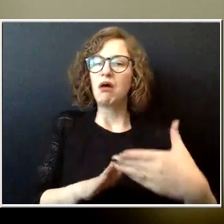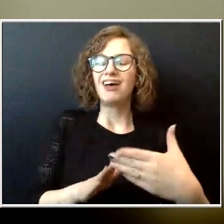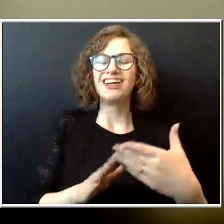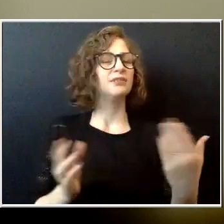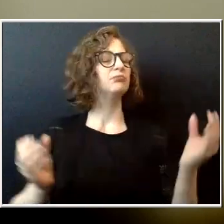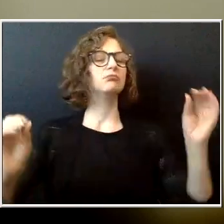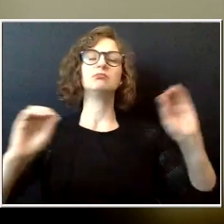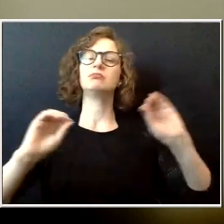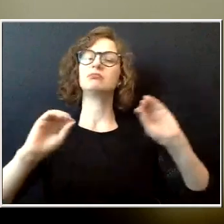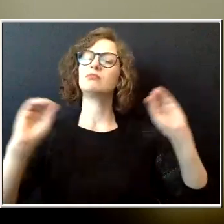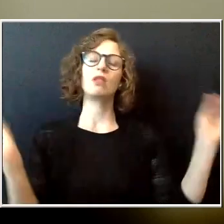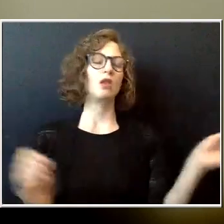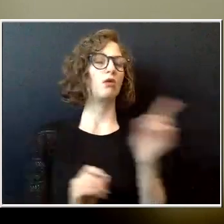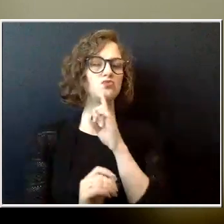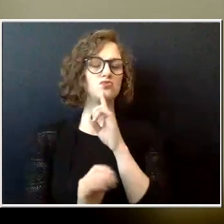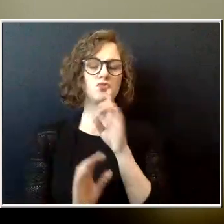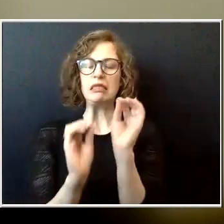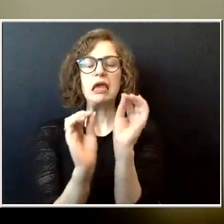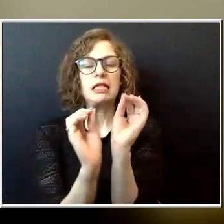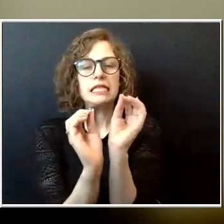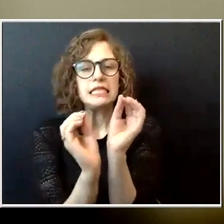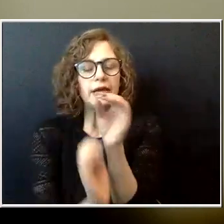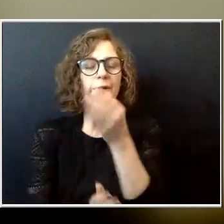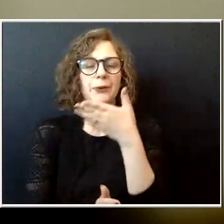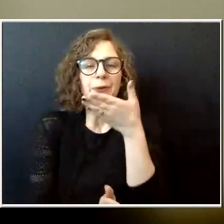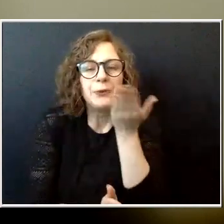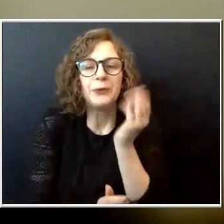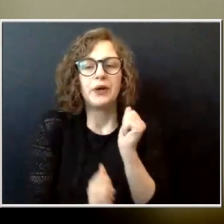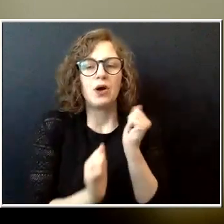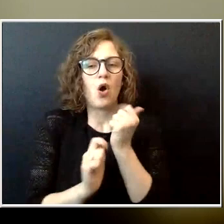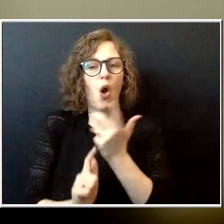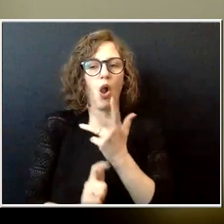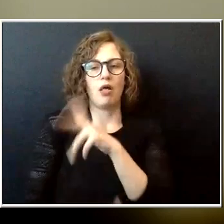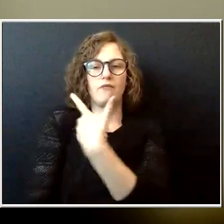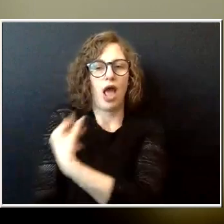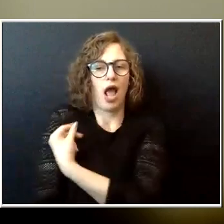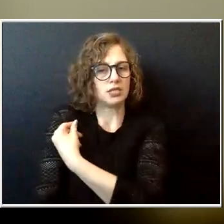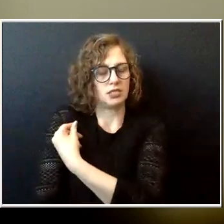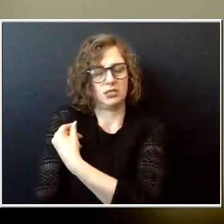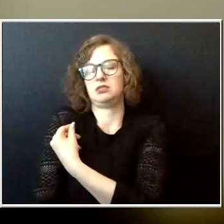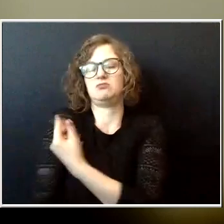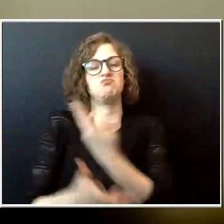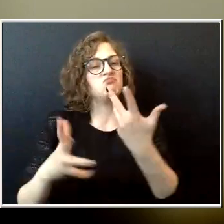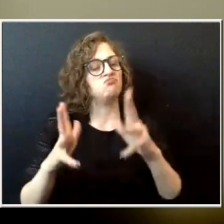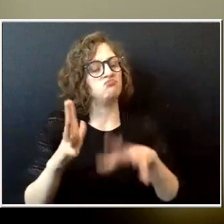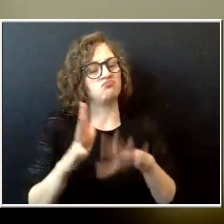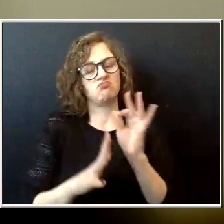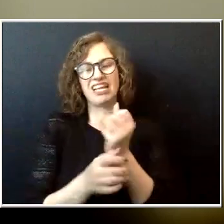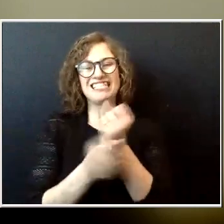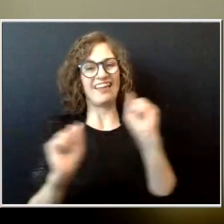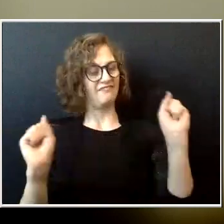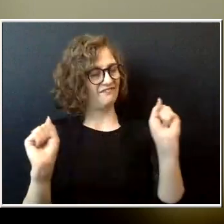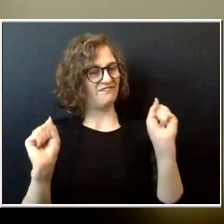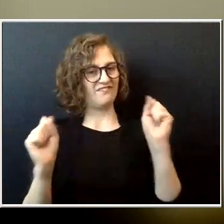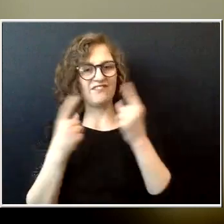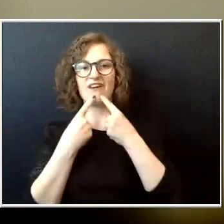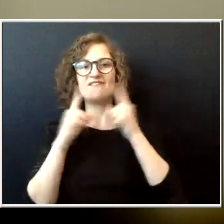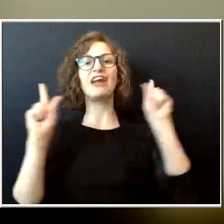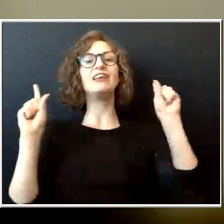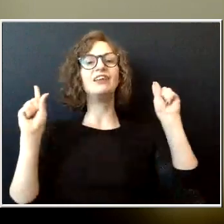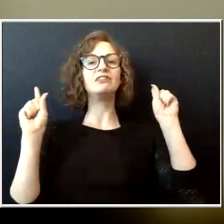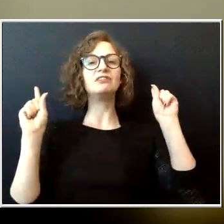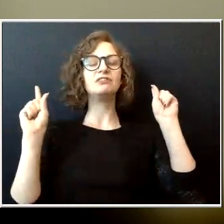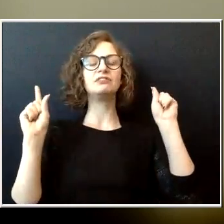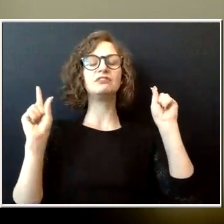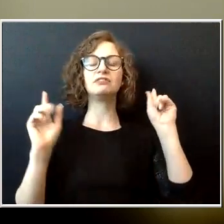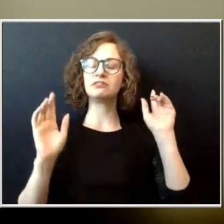truth behind that. All of the vaccines we have on the market right now have proven to be safe and proven to be effective. And unfortunately, it's